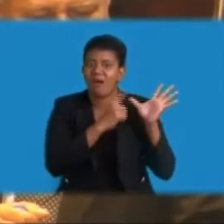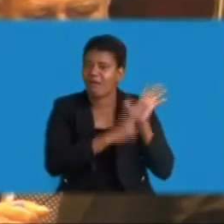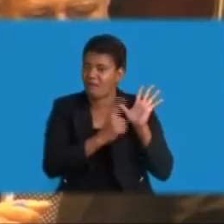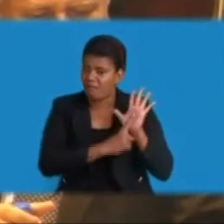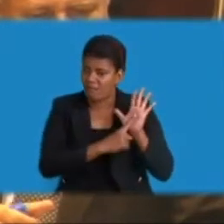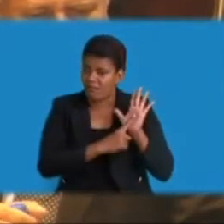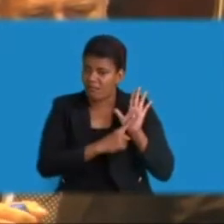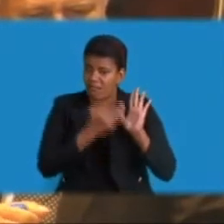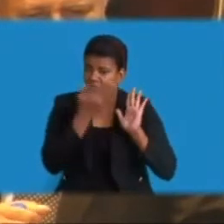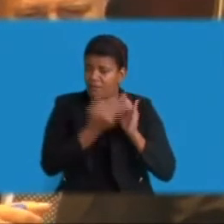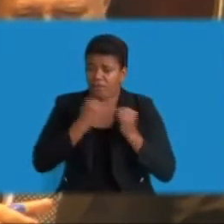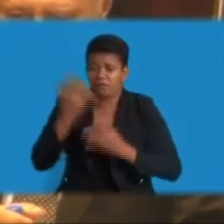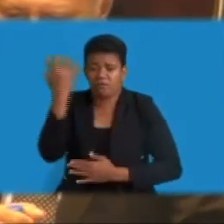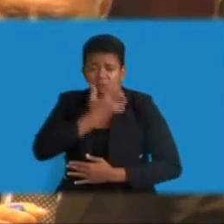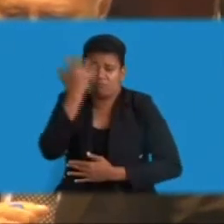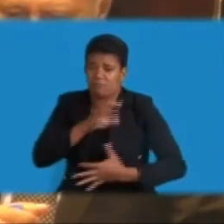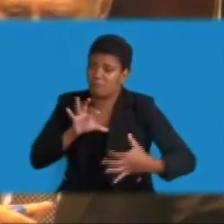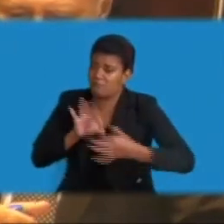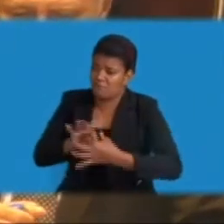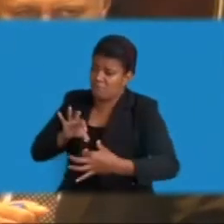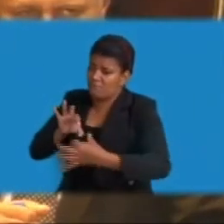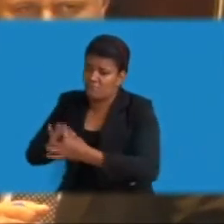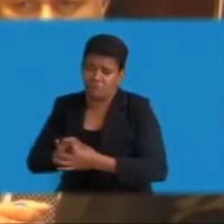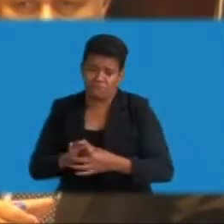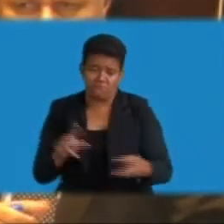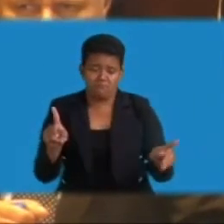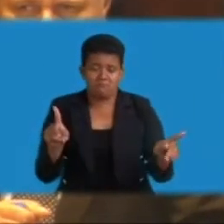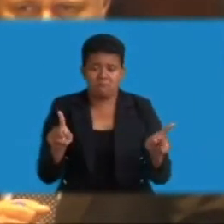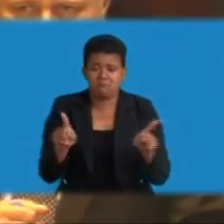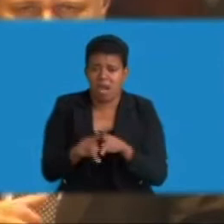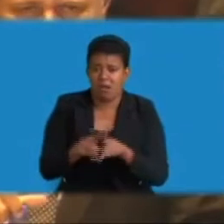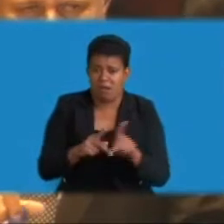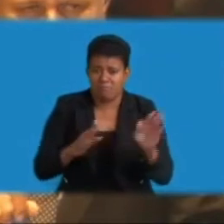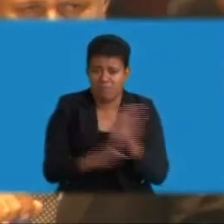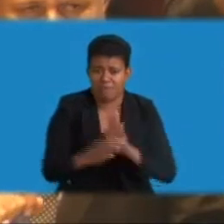with private companies. It breeds corruption.